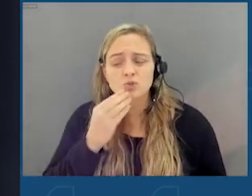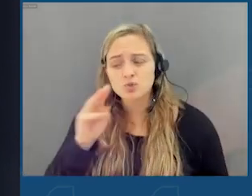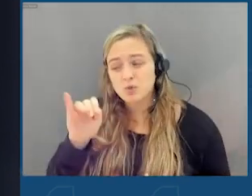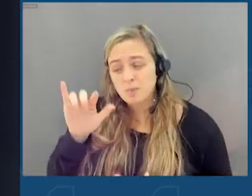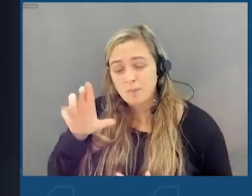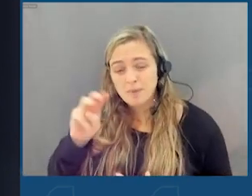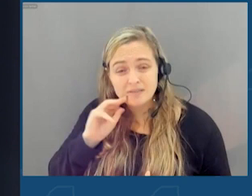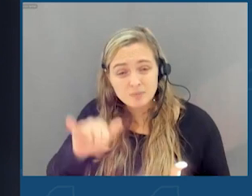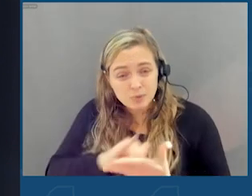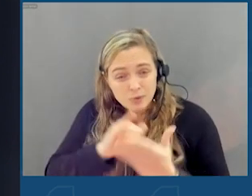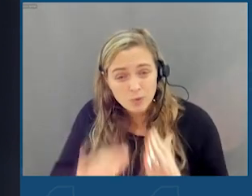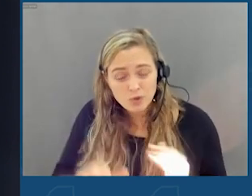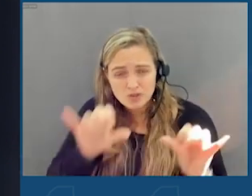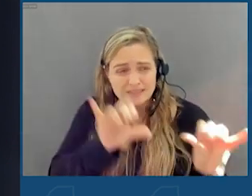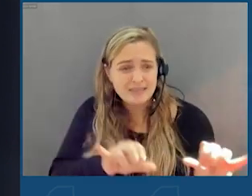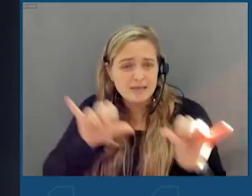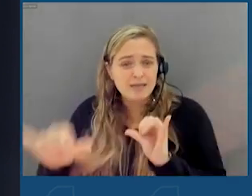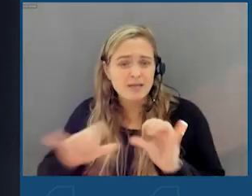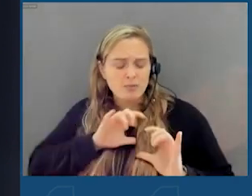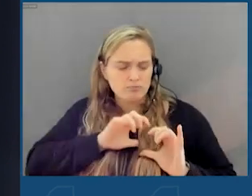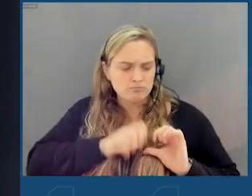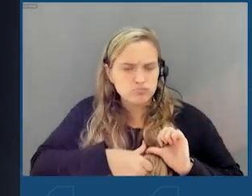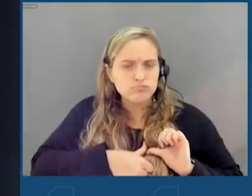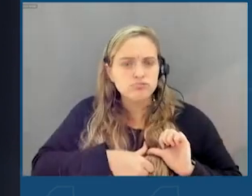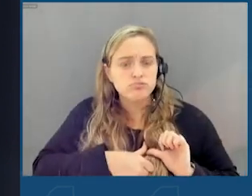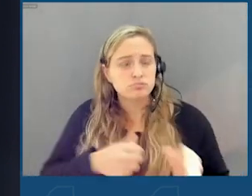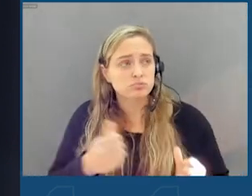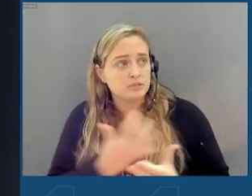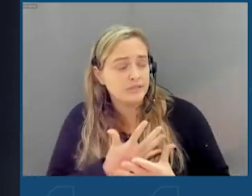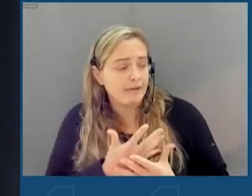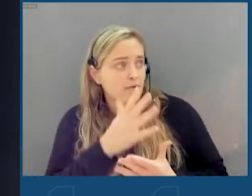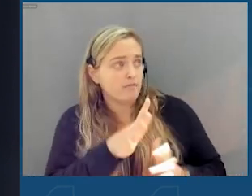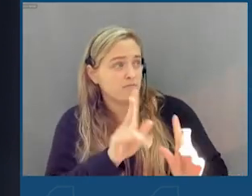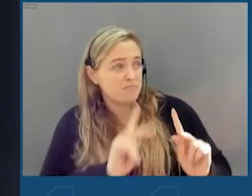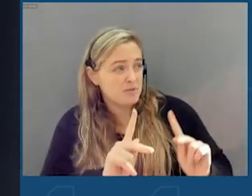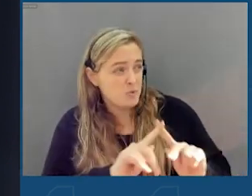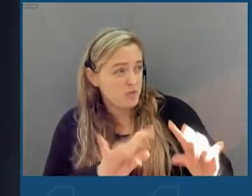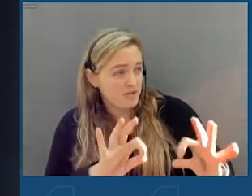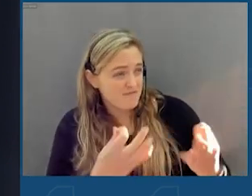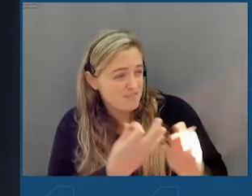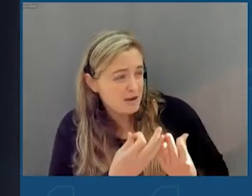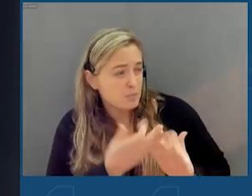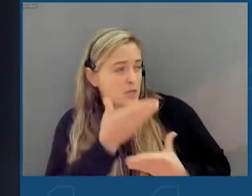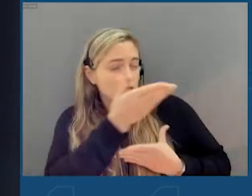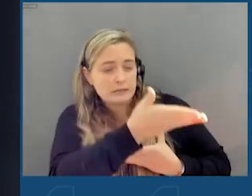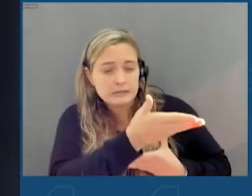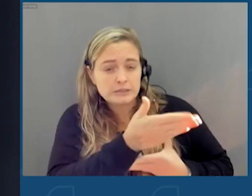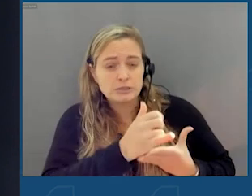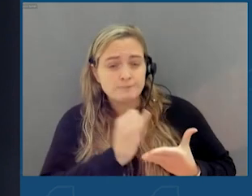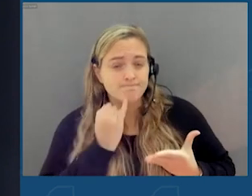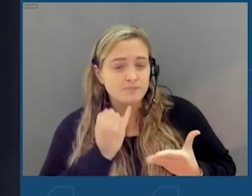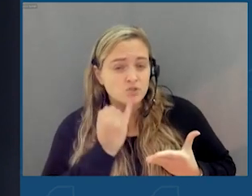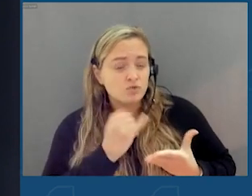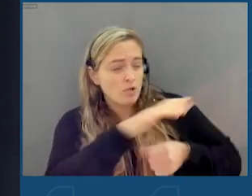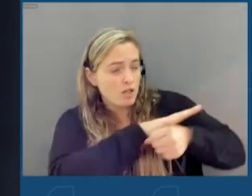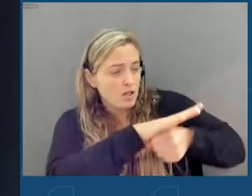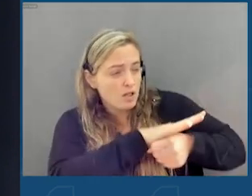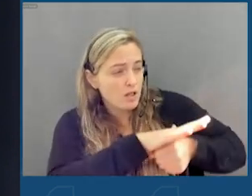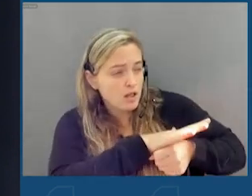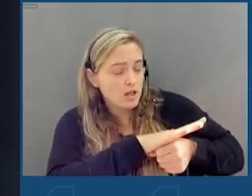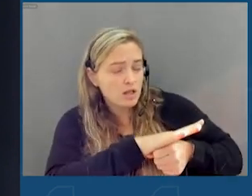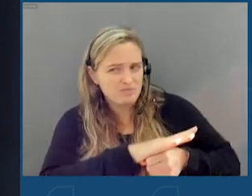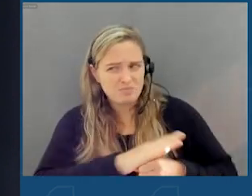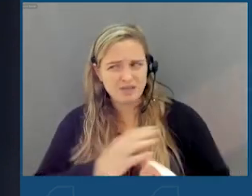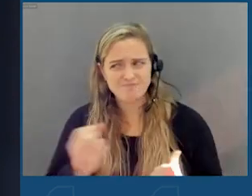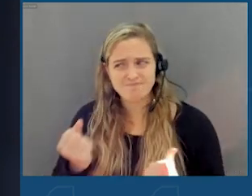deep as they fear not just for the safety of their loved ones in harm's way, but increasingly for their own safety